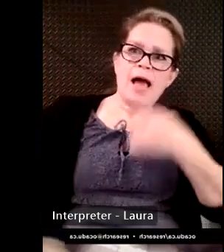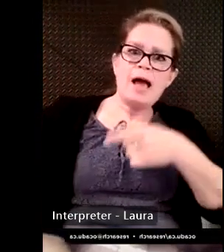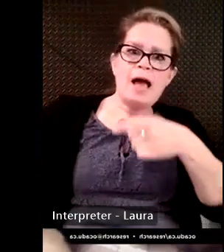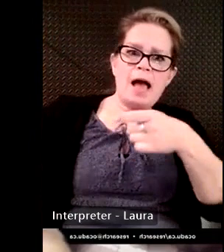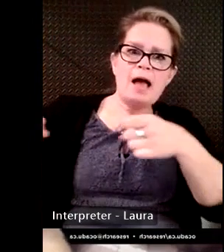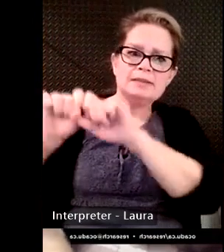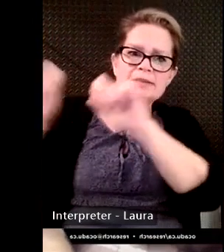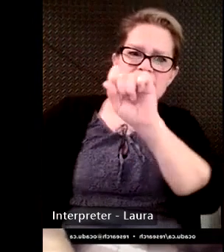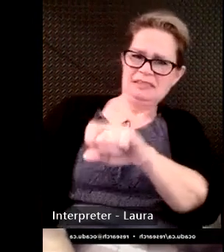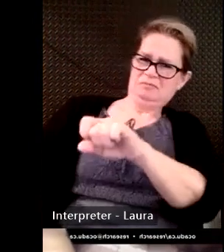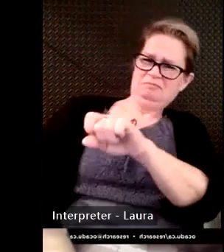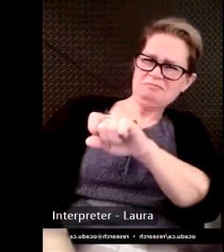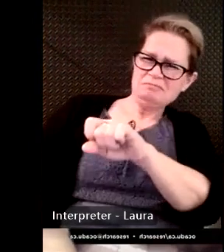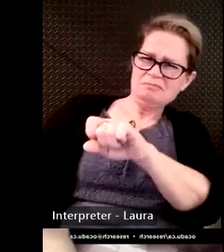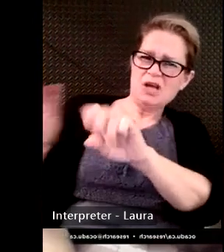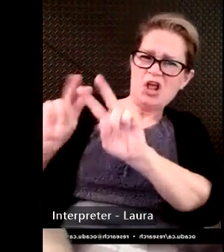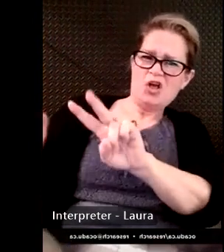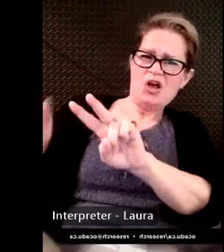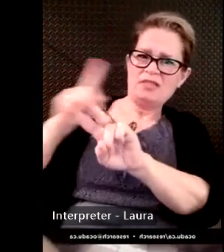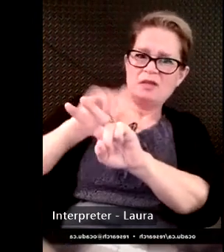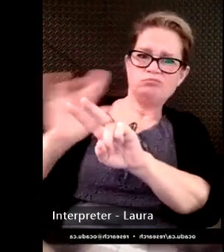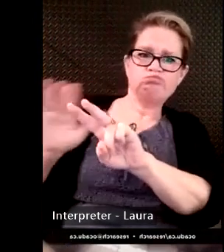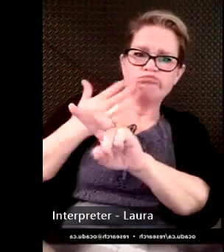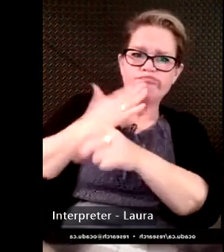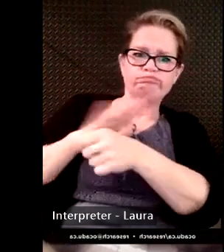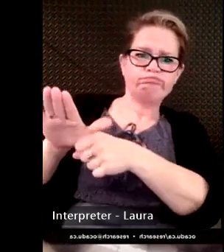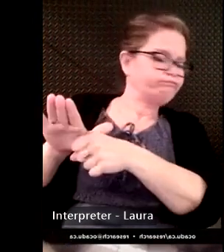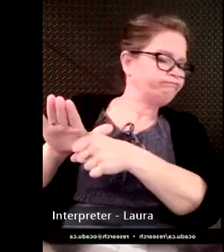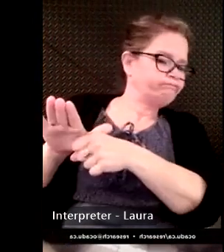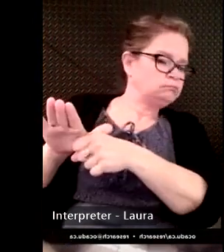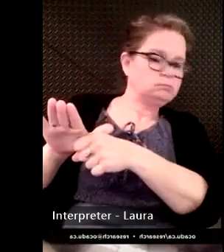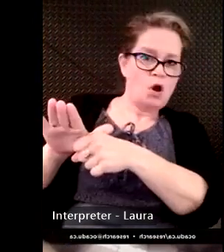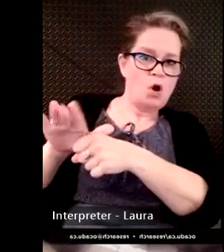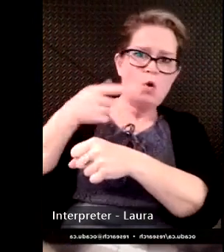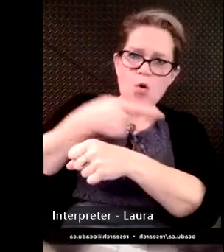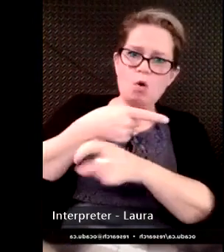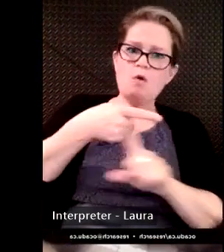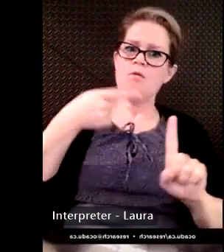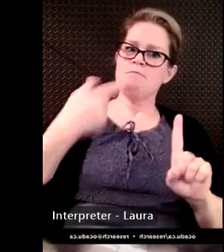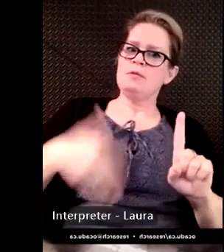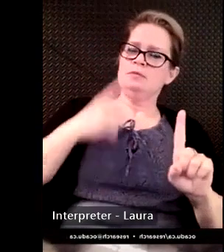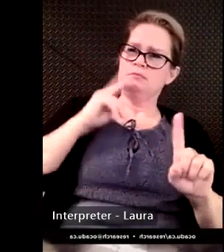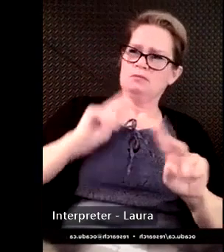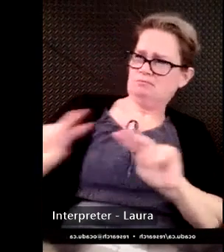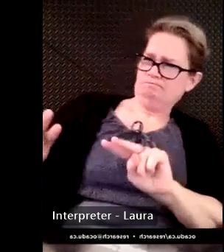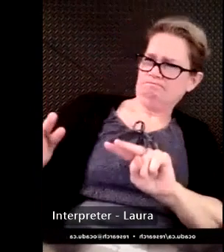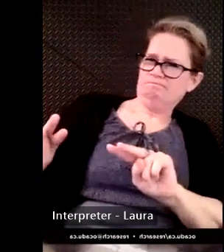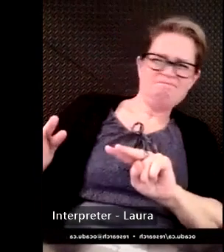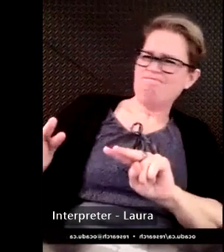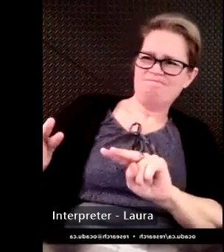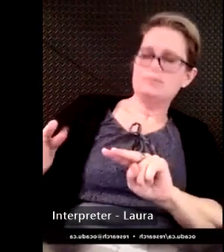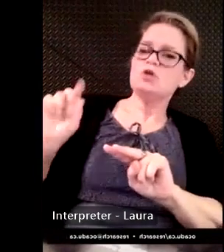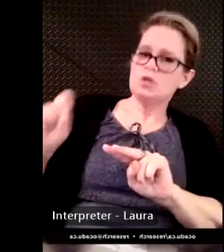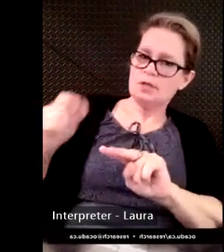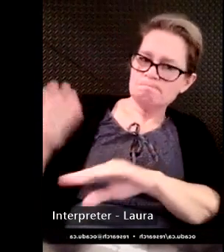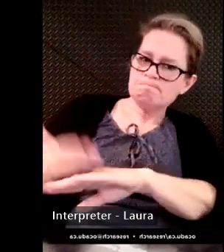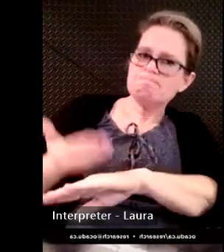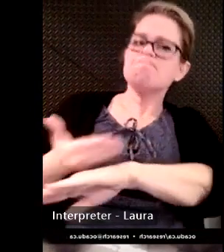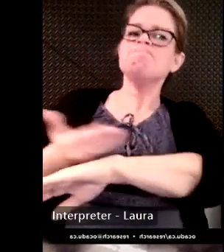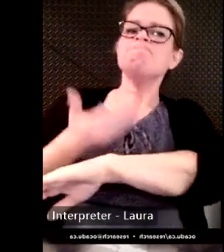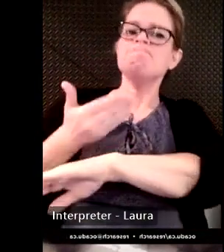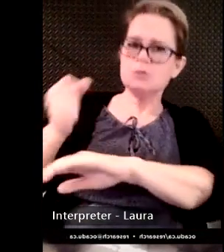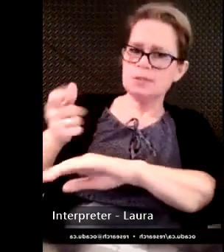at the system and just say, that's good enough. It's always got to be improved. It's got to be changed. It's got to be better. And that's what I find is really delightful about